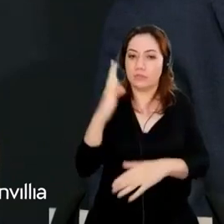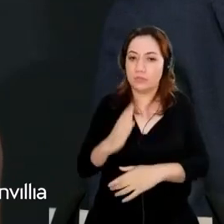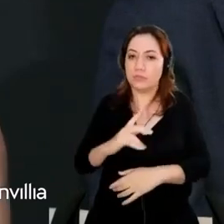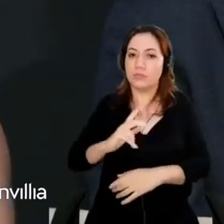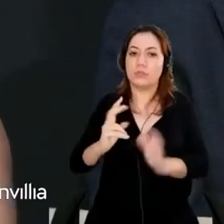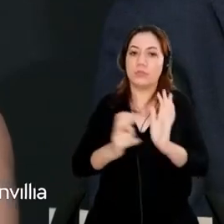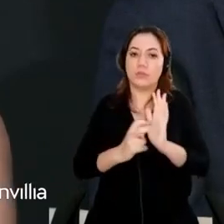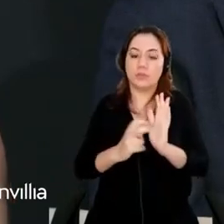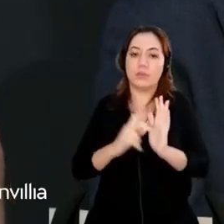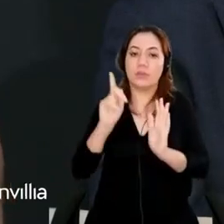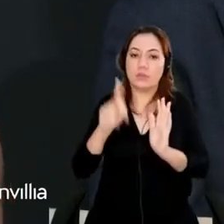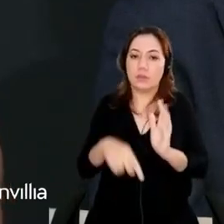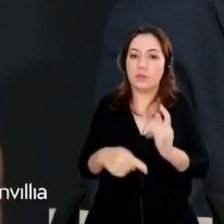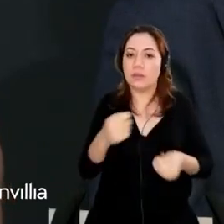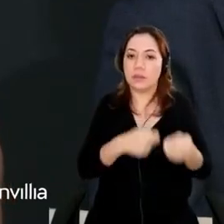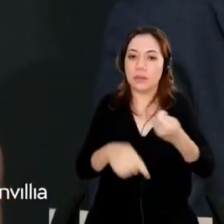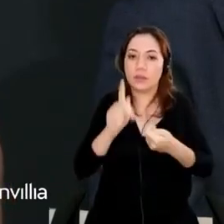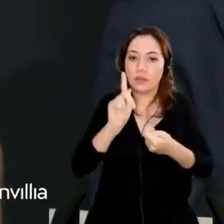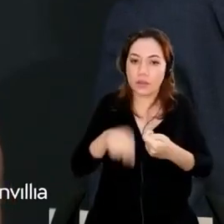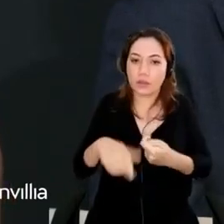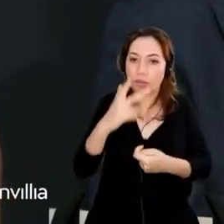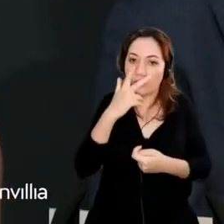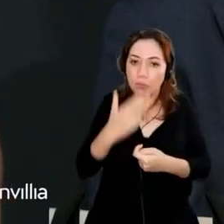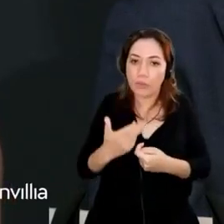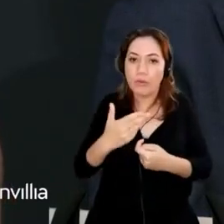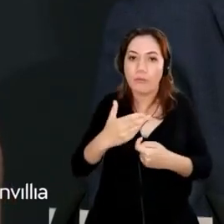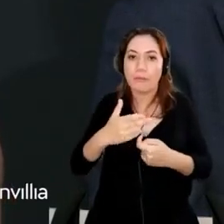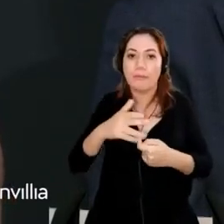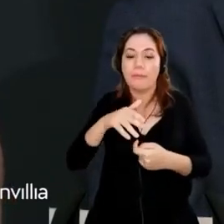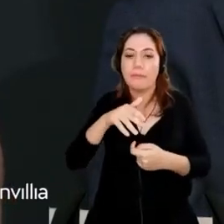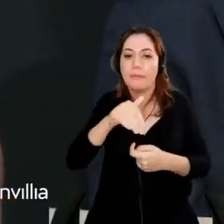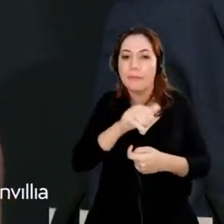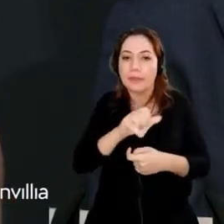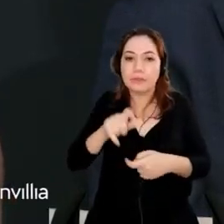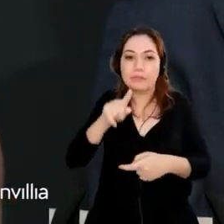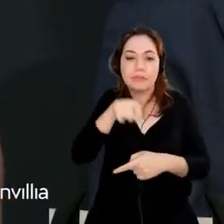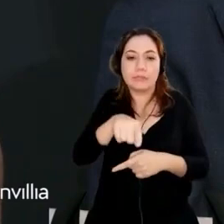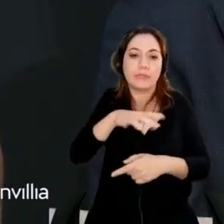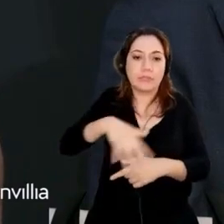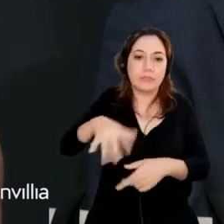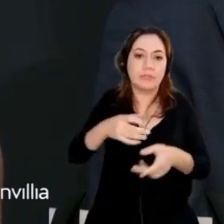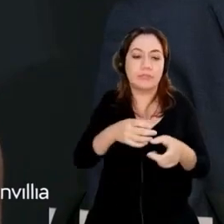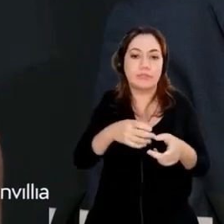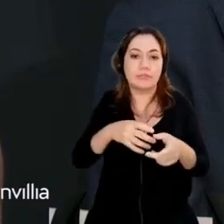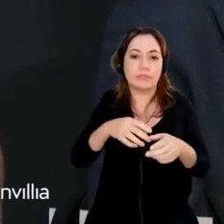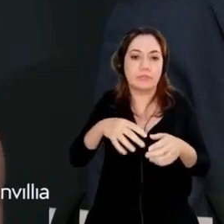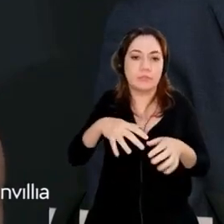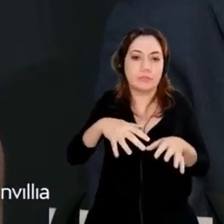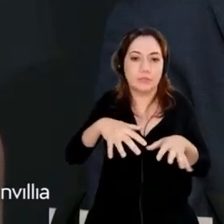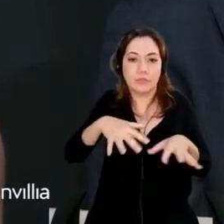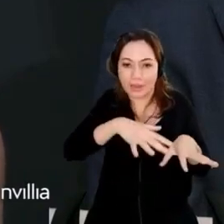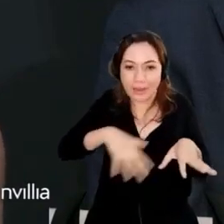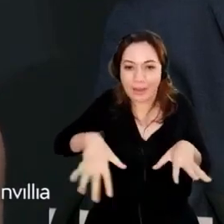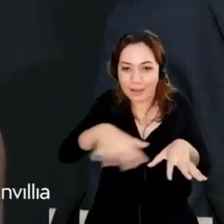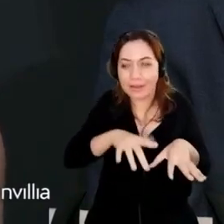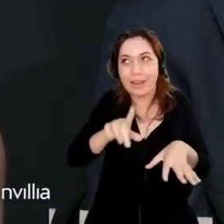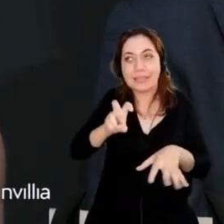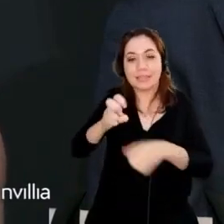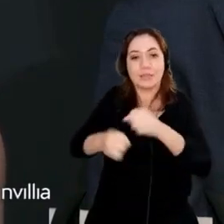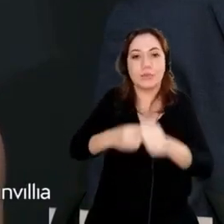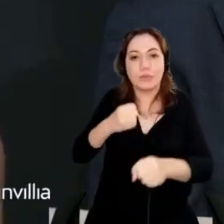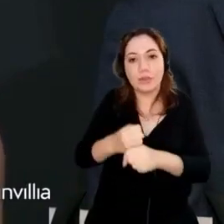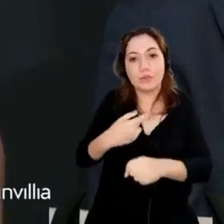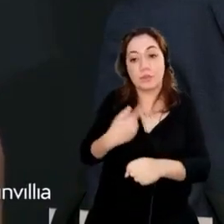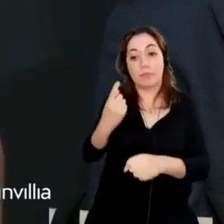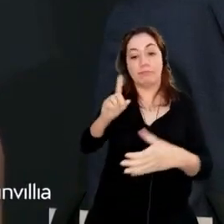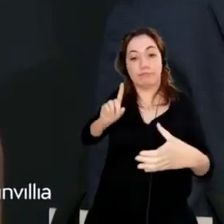retail market in the last 5 years. I joined the bank to be one of the guys helping this transformation. I've done